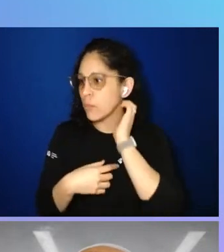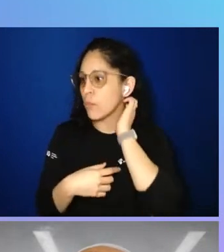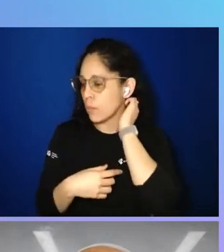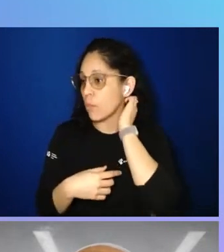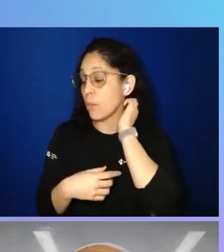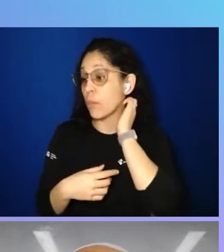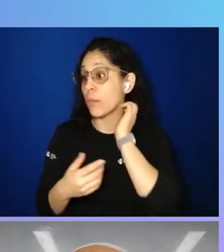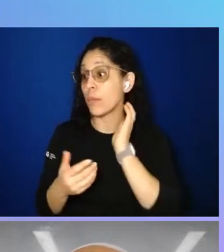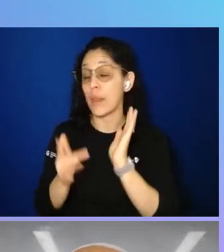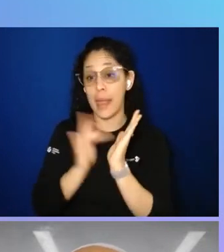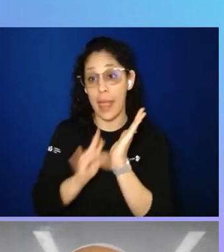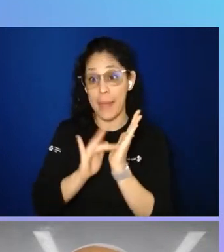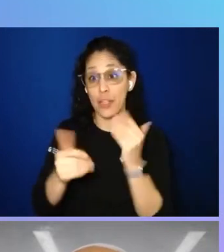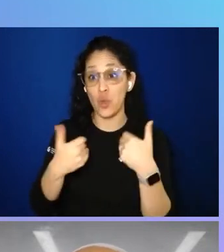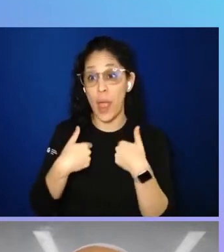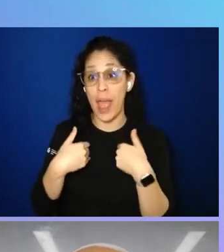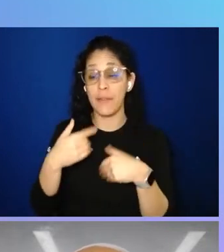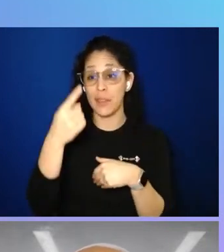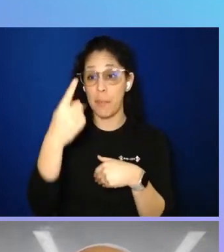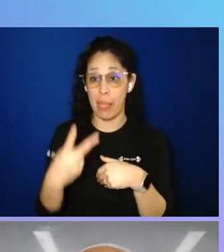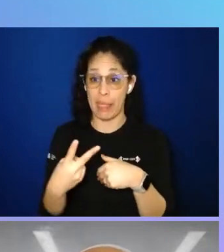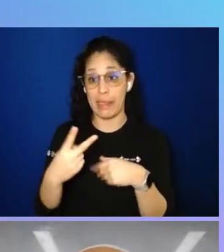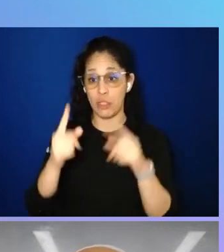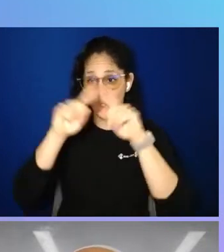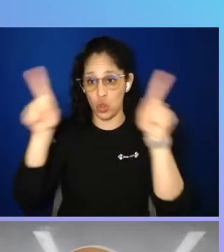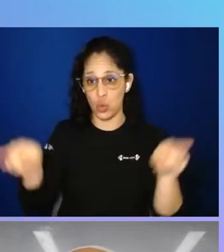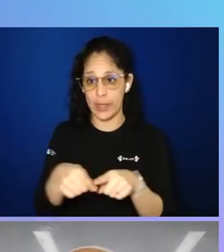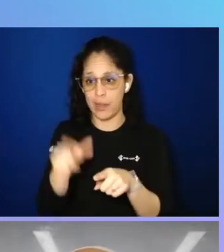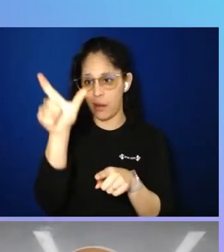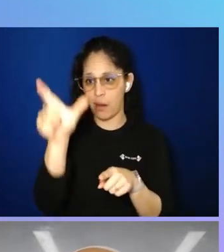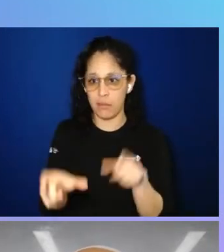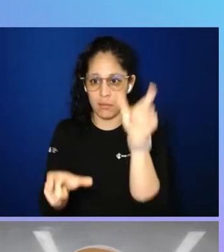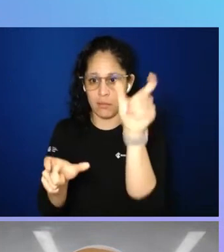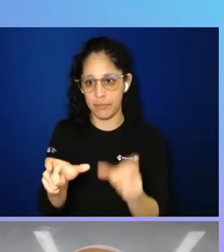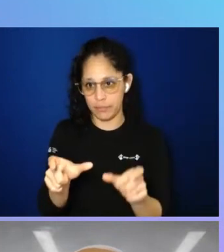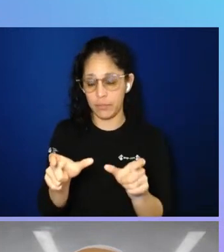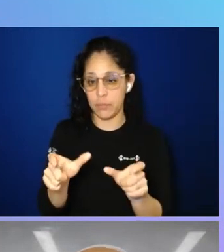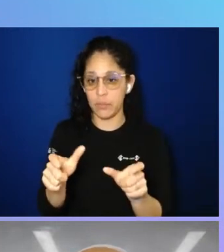split screen. So if you have 2/3 and 1/3